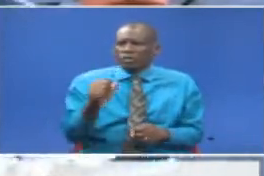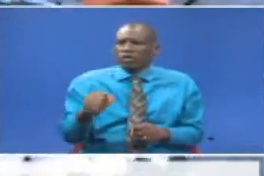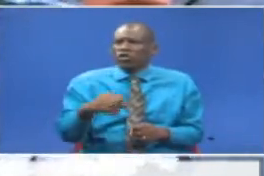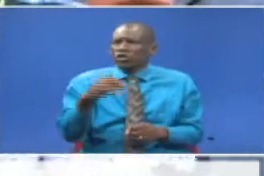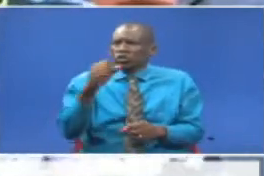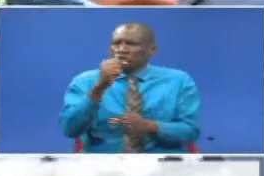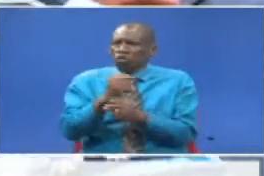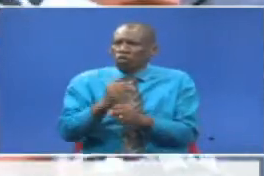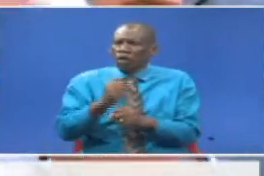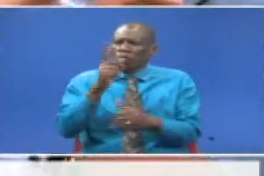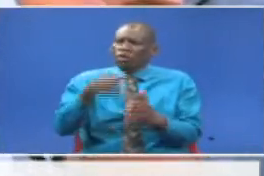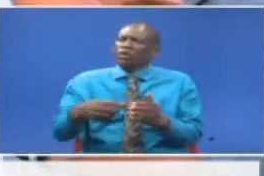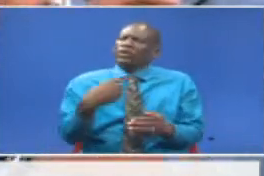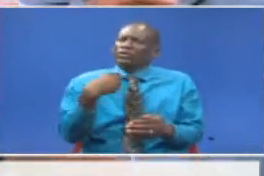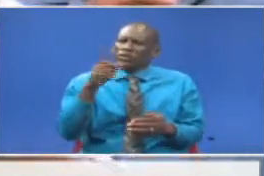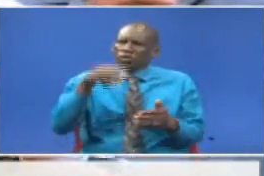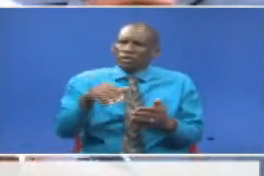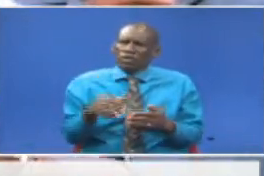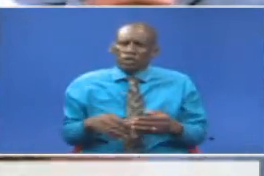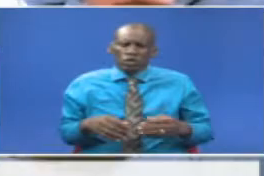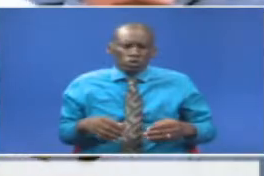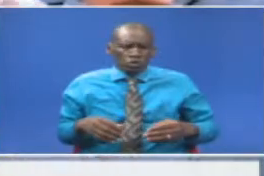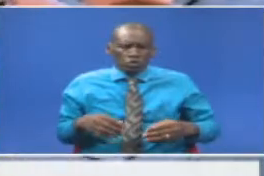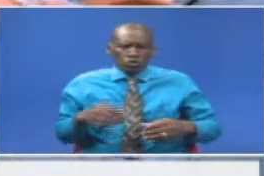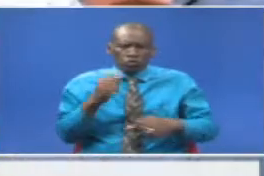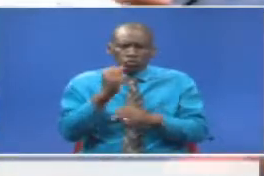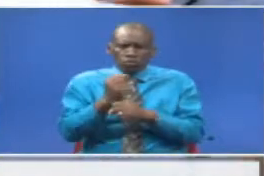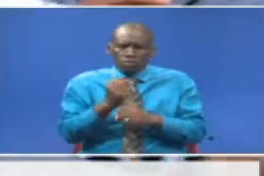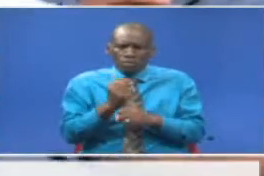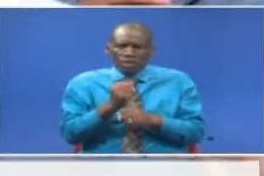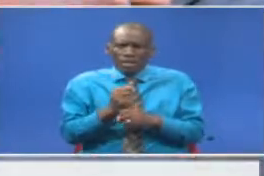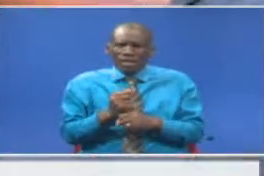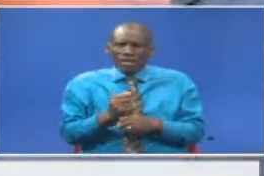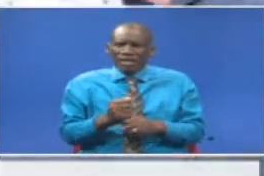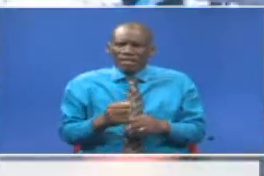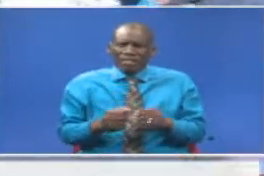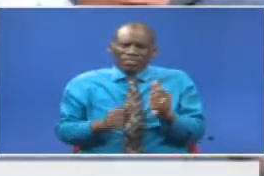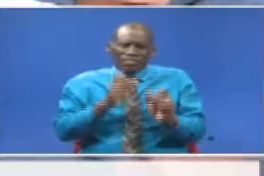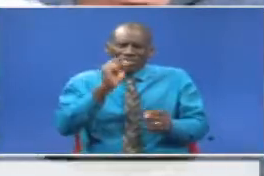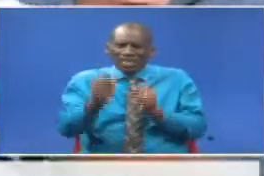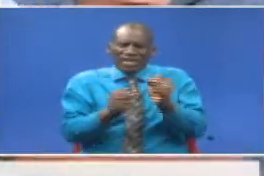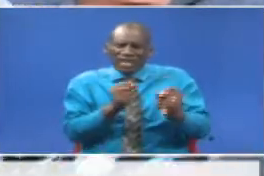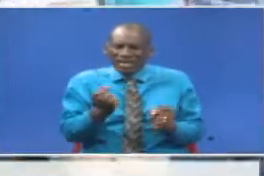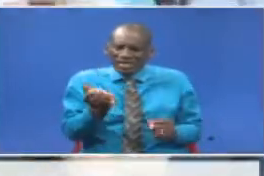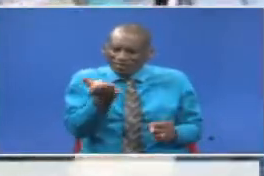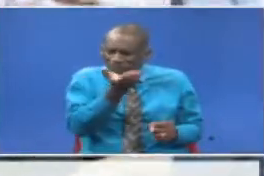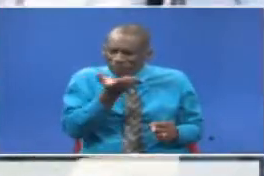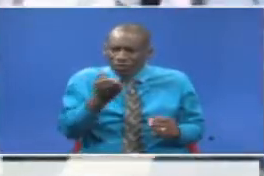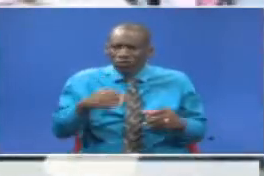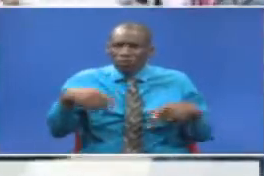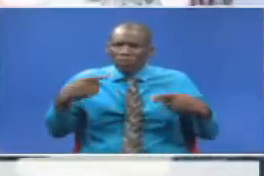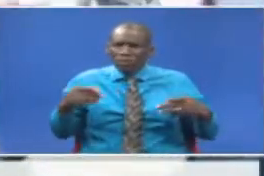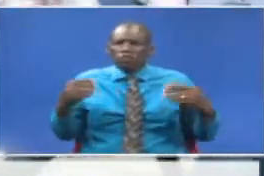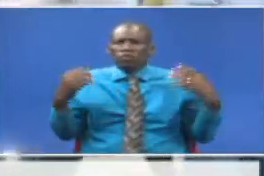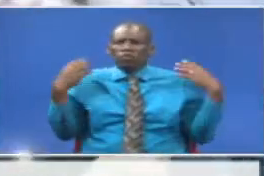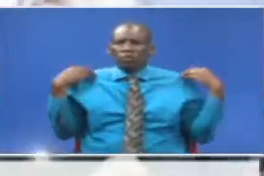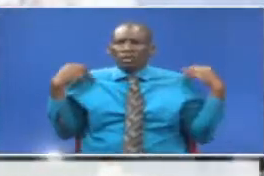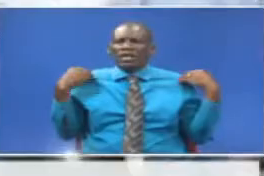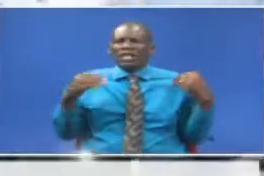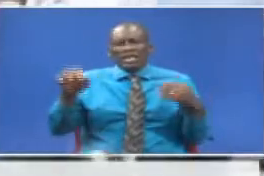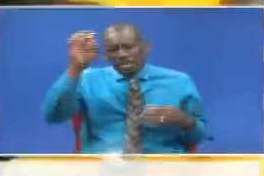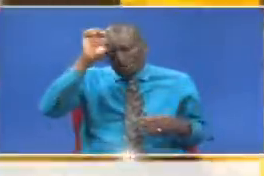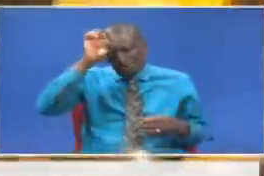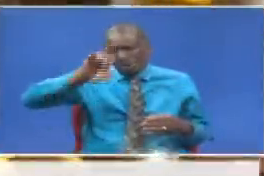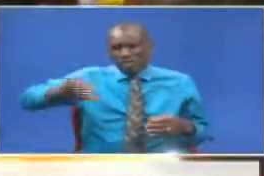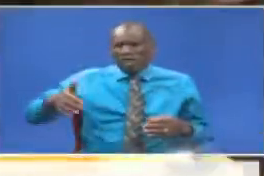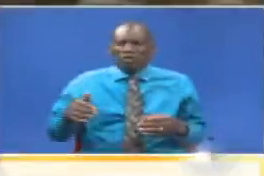ile waya amesema ya kutengeneza ile track ya vijana wetu kufanyia training. At the Eldoret Town CBD,